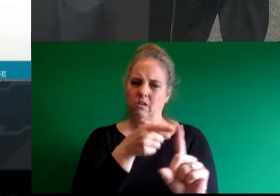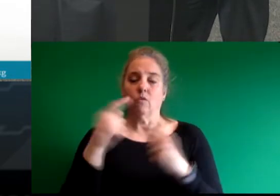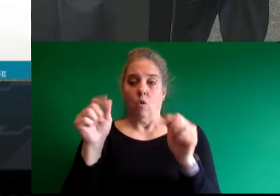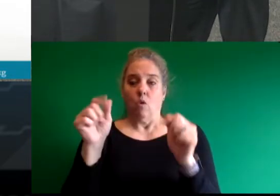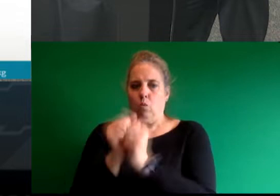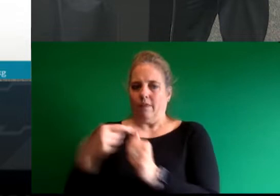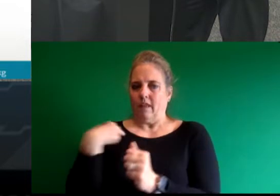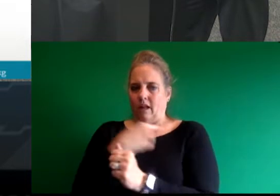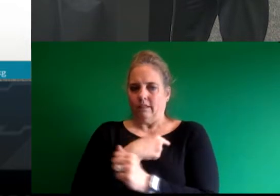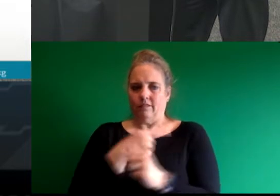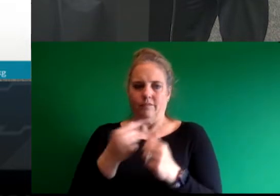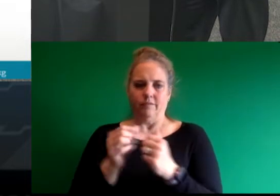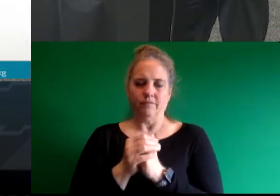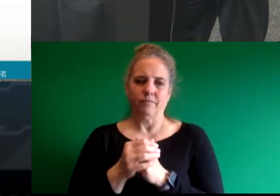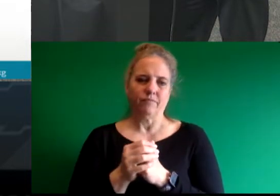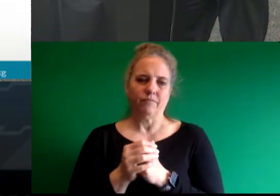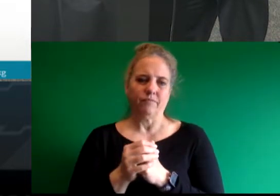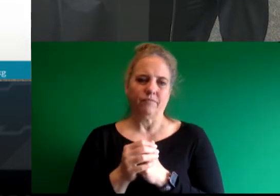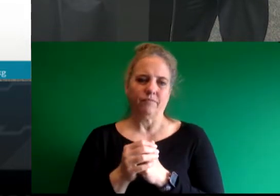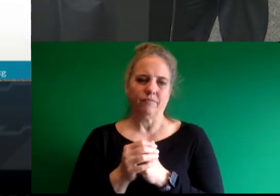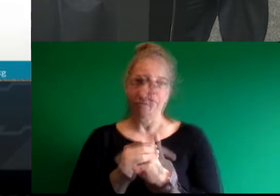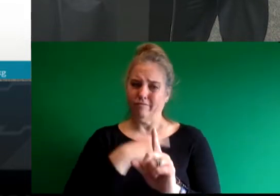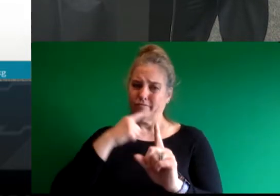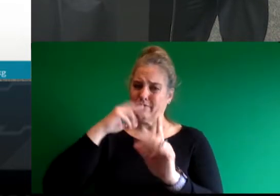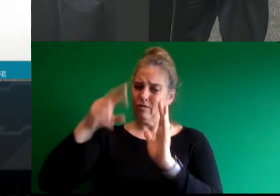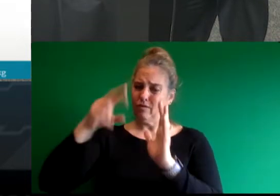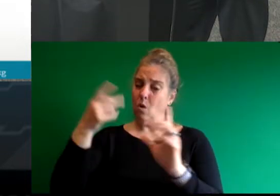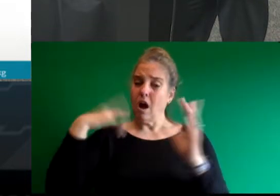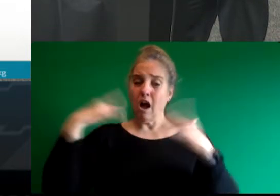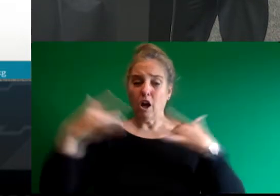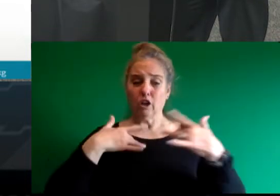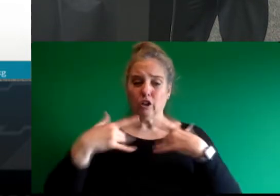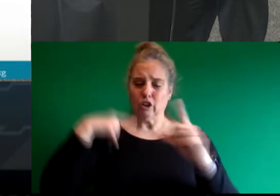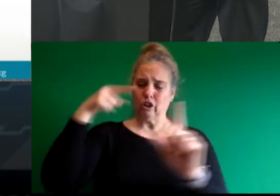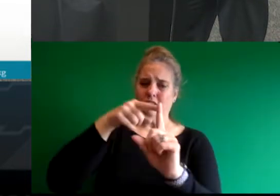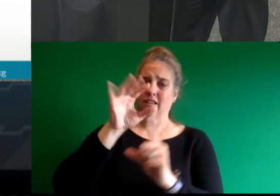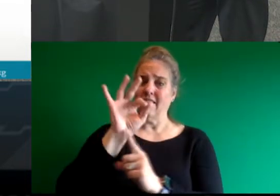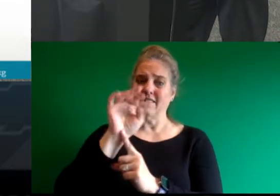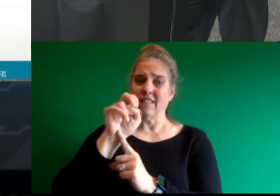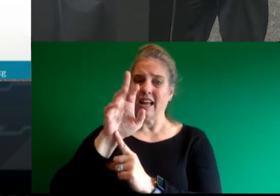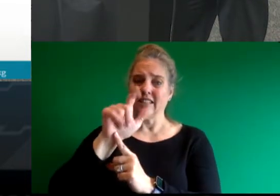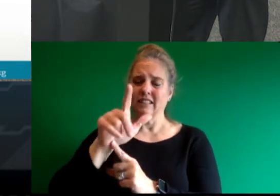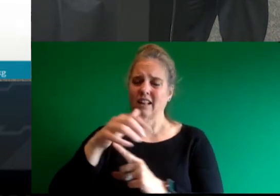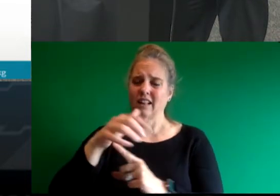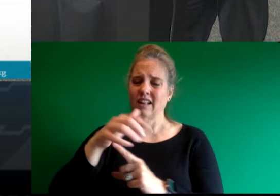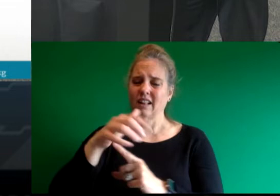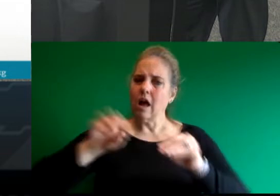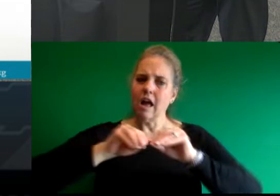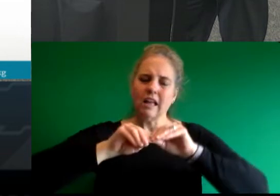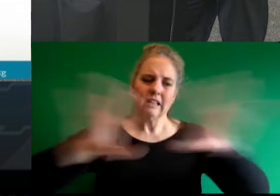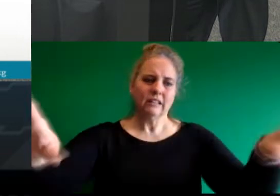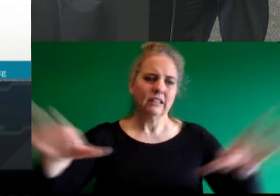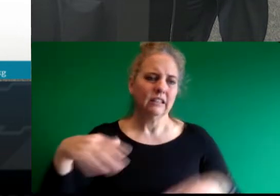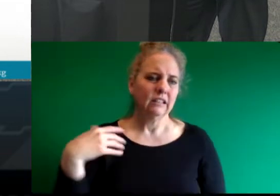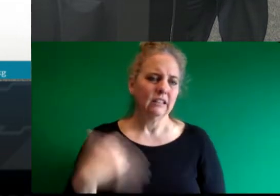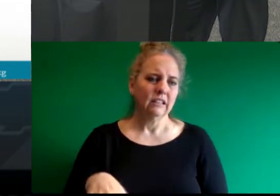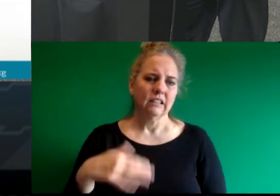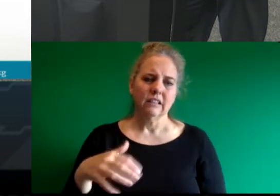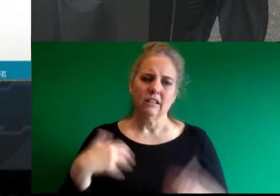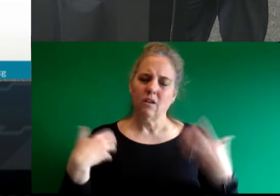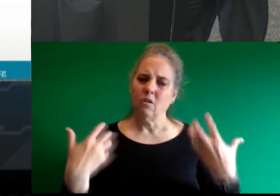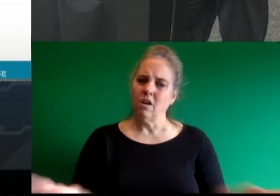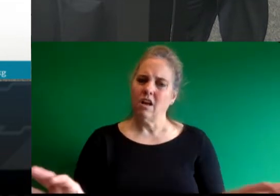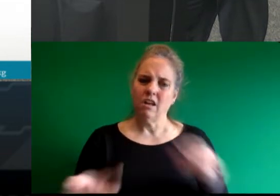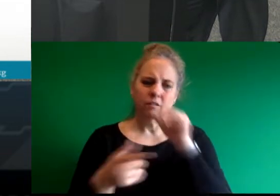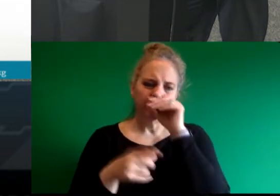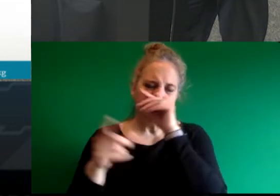the streets as well as all drugs. I want to give a shout out, and of course, a shout out to Dr. Leon Calley, who does a tremendous job, as you all know,